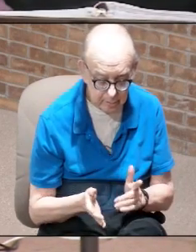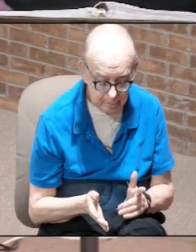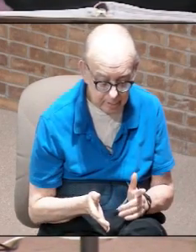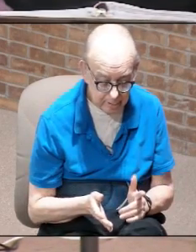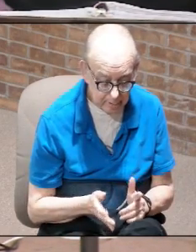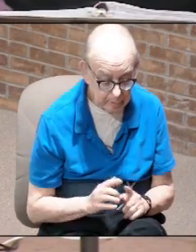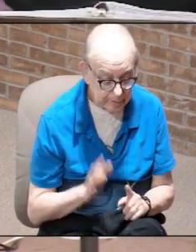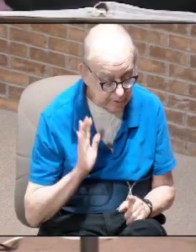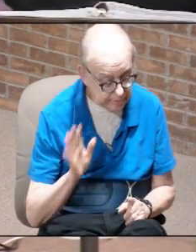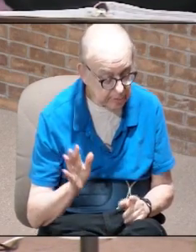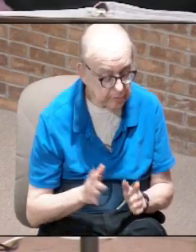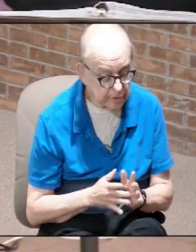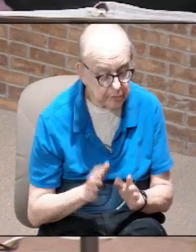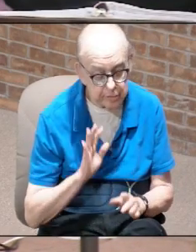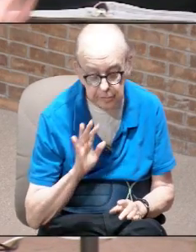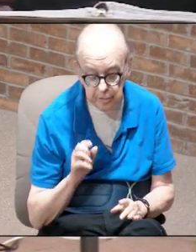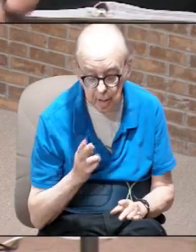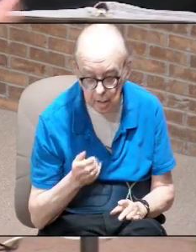his joke.